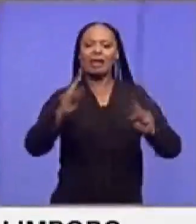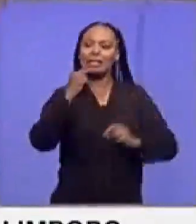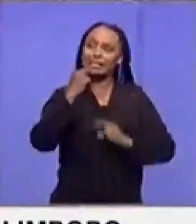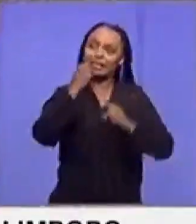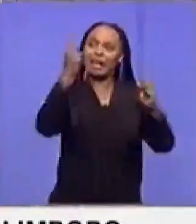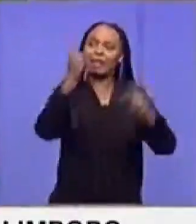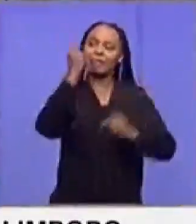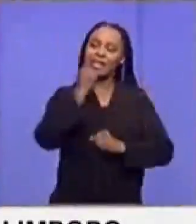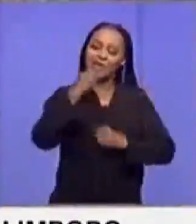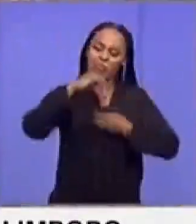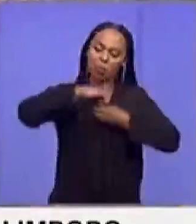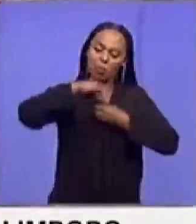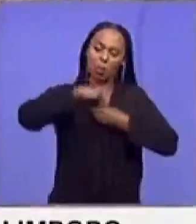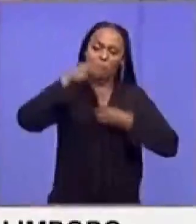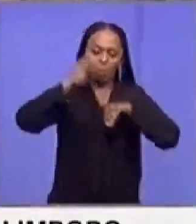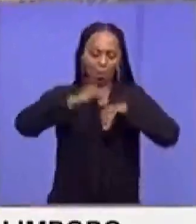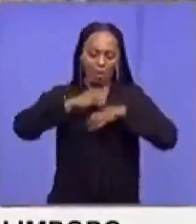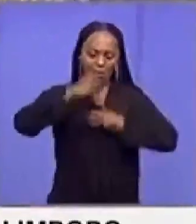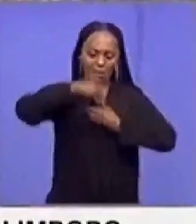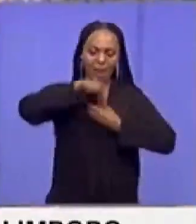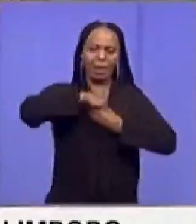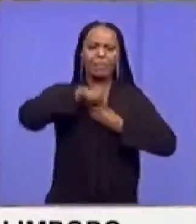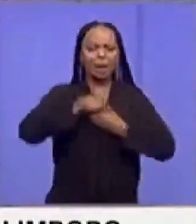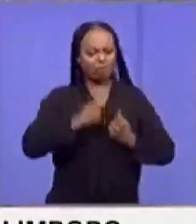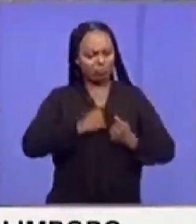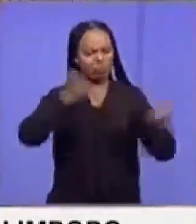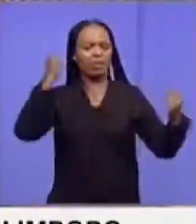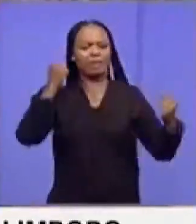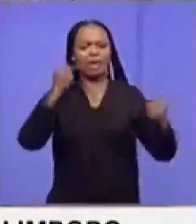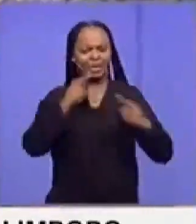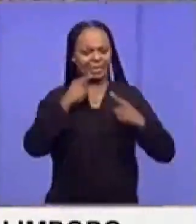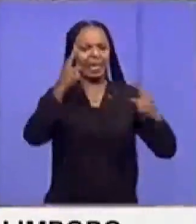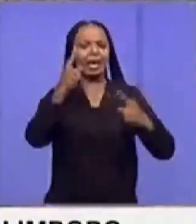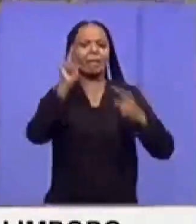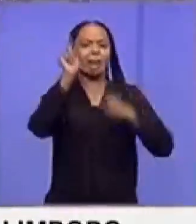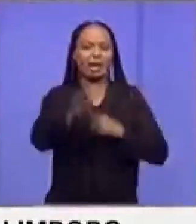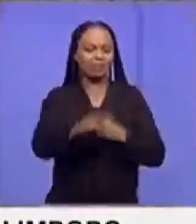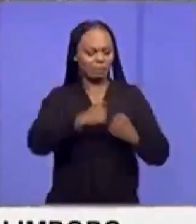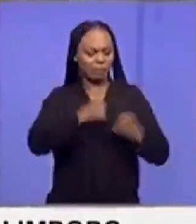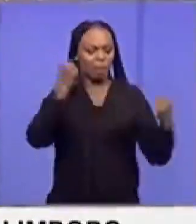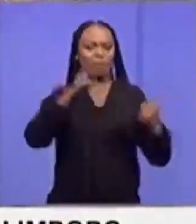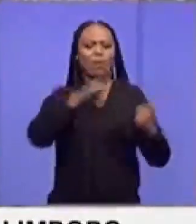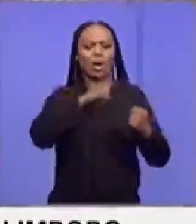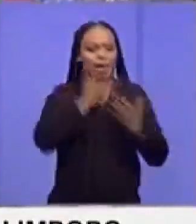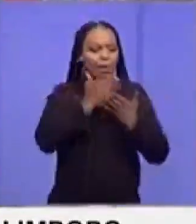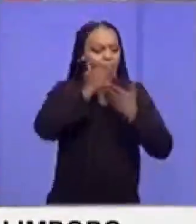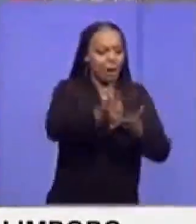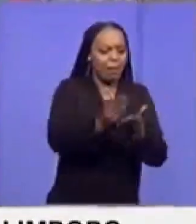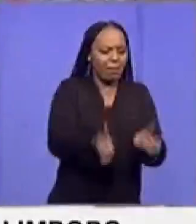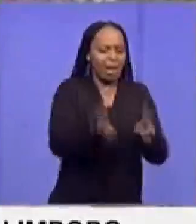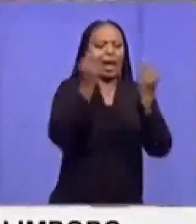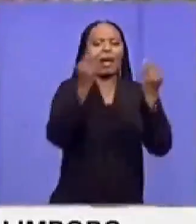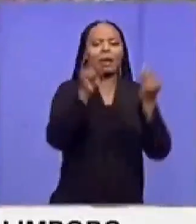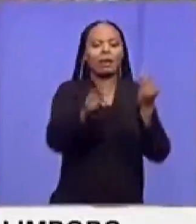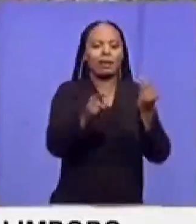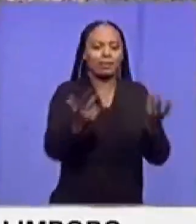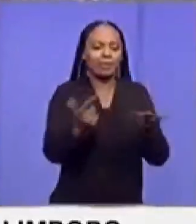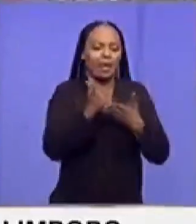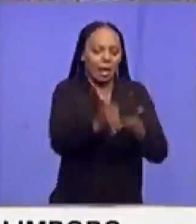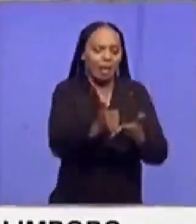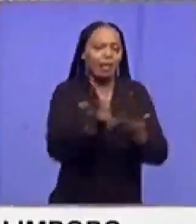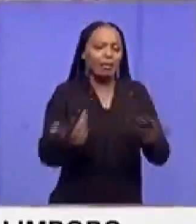ge bannang ke ba bolele ka mathata e le gore a ba tshwenya ka maima e le gore a ba tshwenya ba bolele ba hwetše thušo ba se katlho ba sa ya